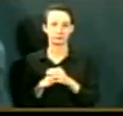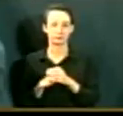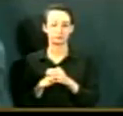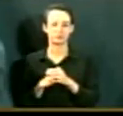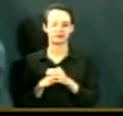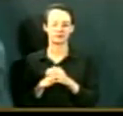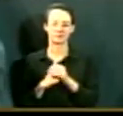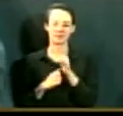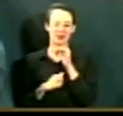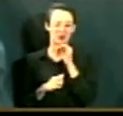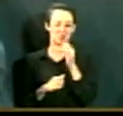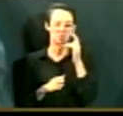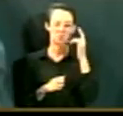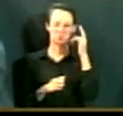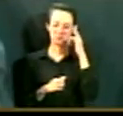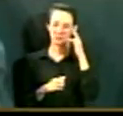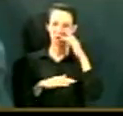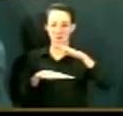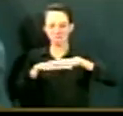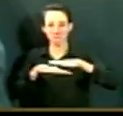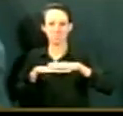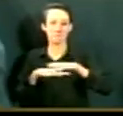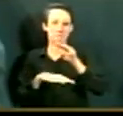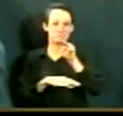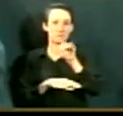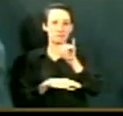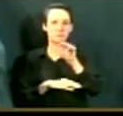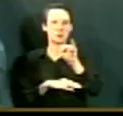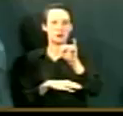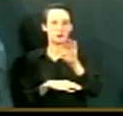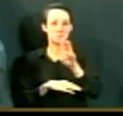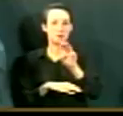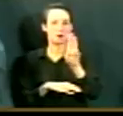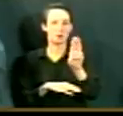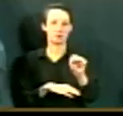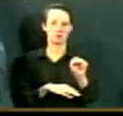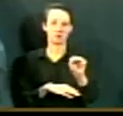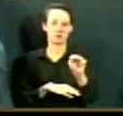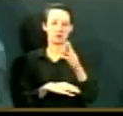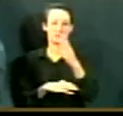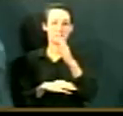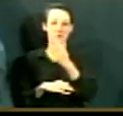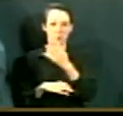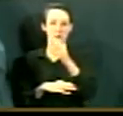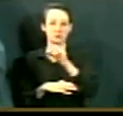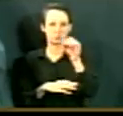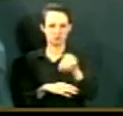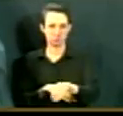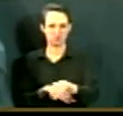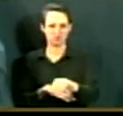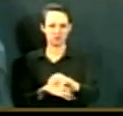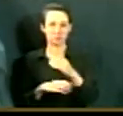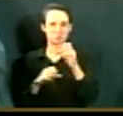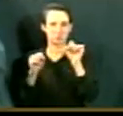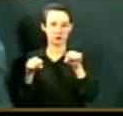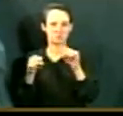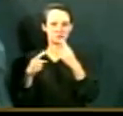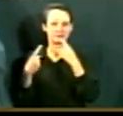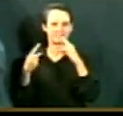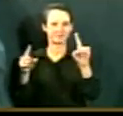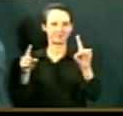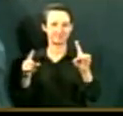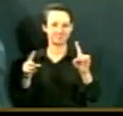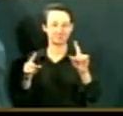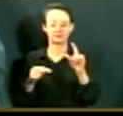I just don't think for a minimum of 4% is going to be something that we can achieve in the next couple of years. And it doesn't sound good,